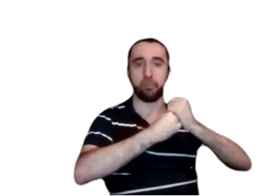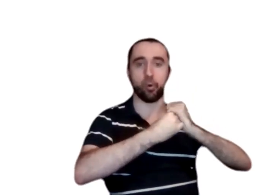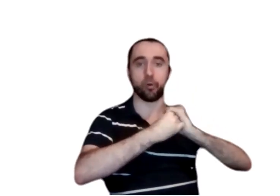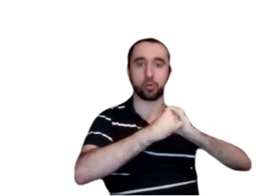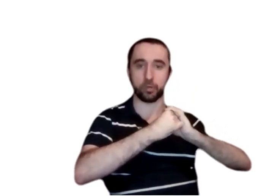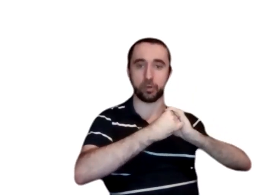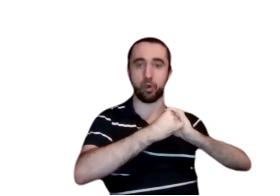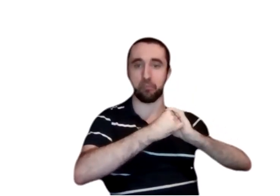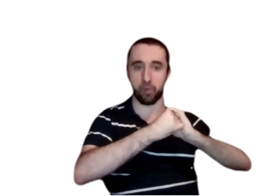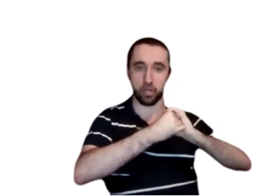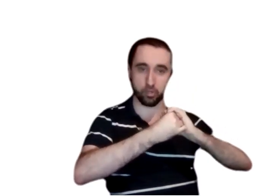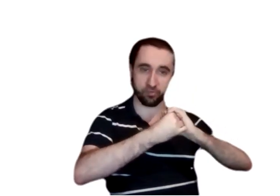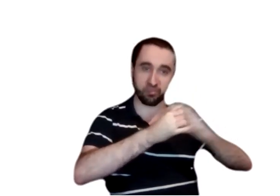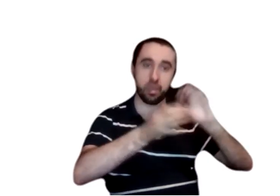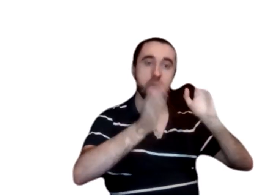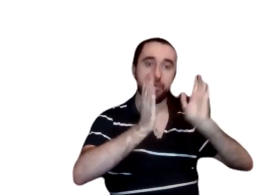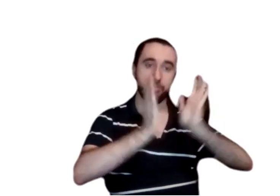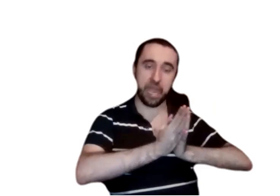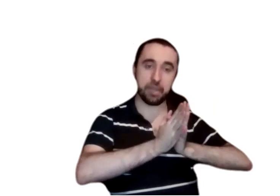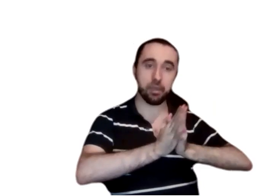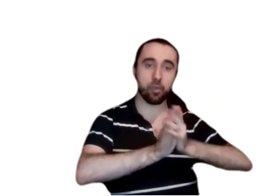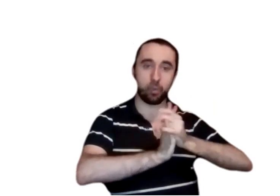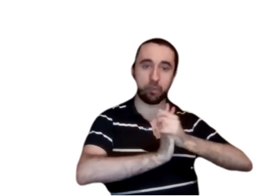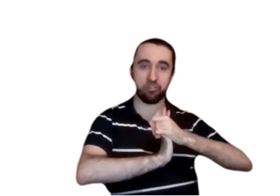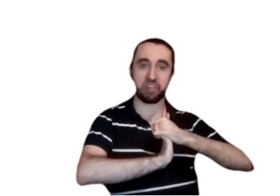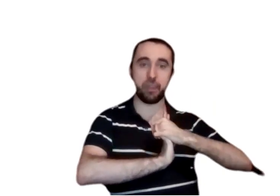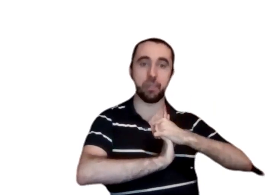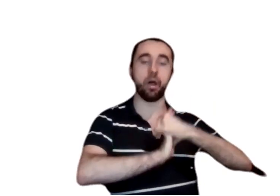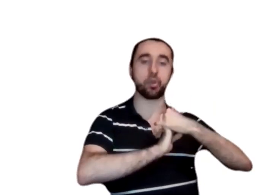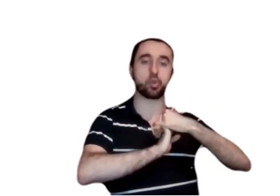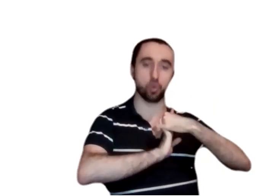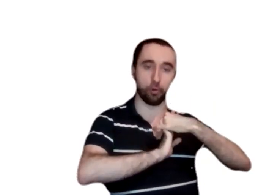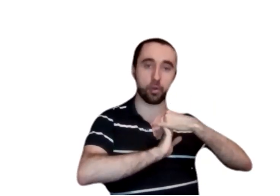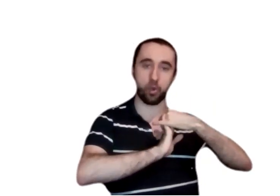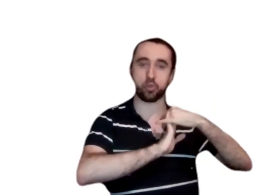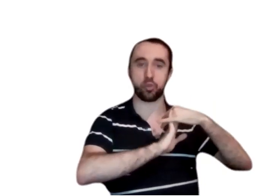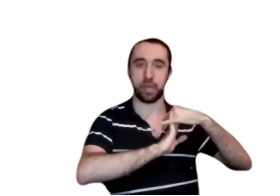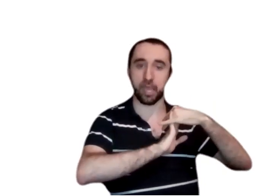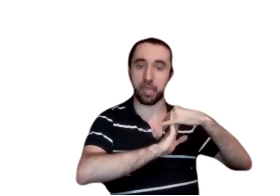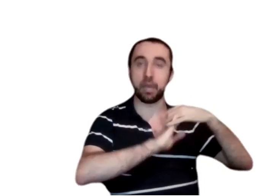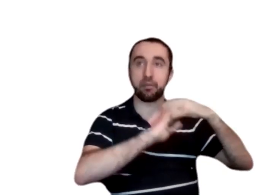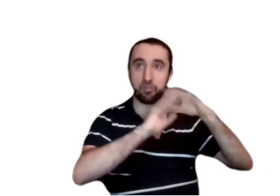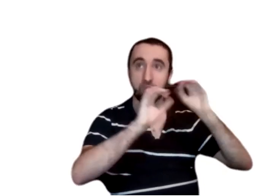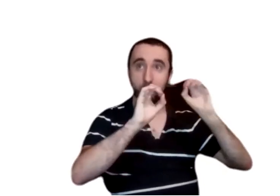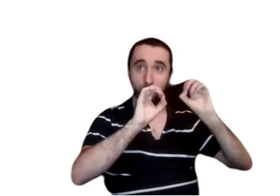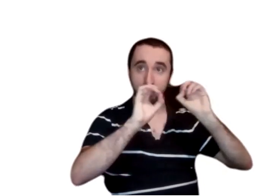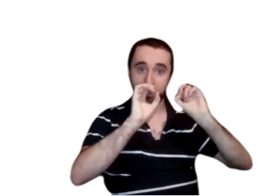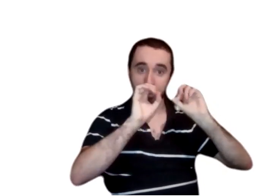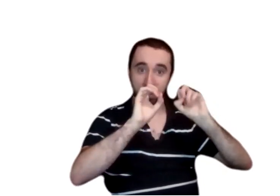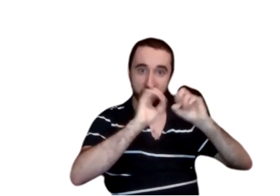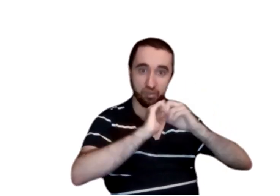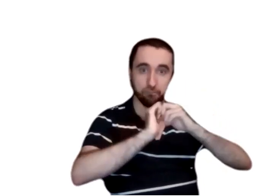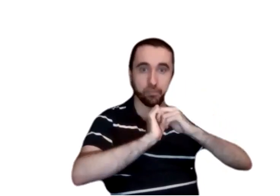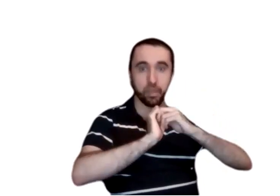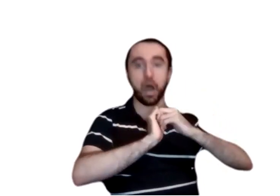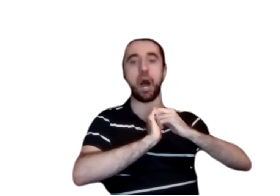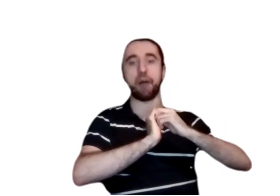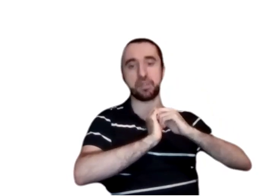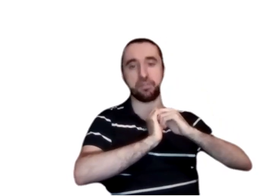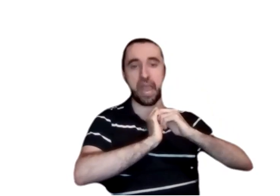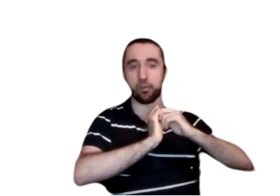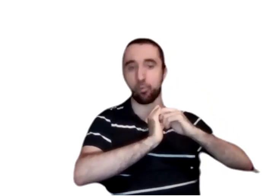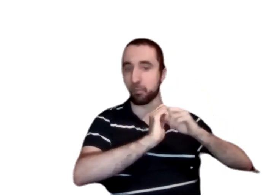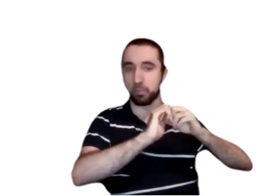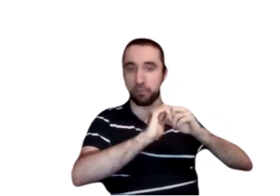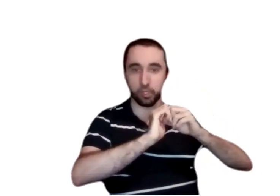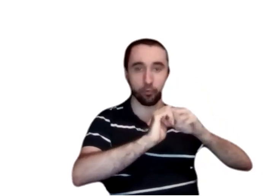or support critical operations. Then we will send them a short questionnaire to score their risk.